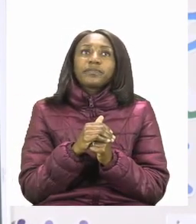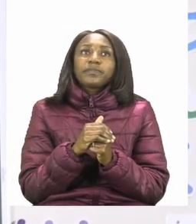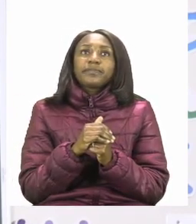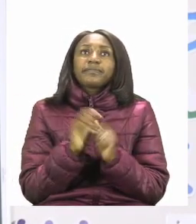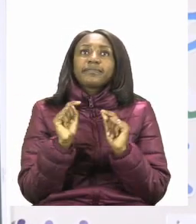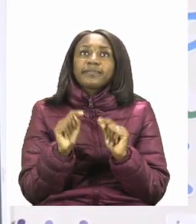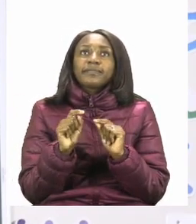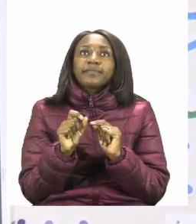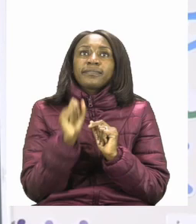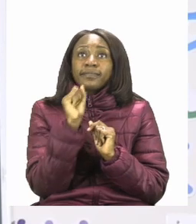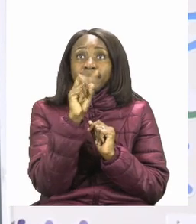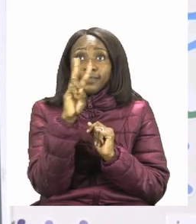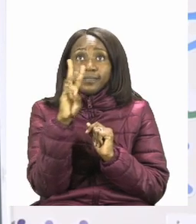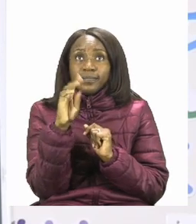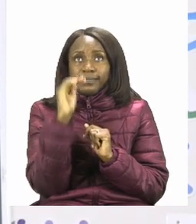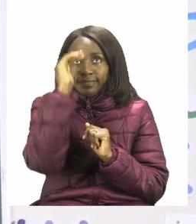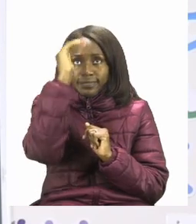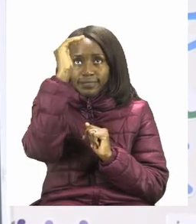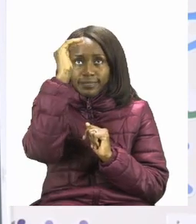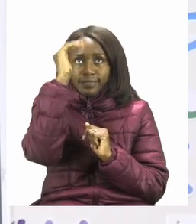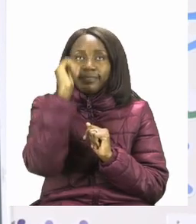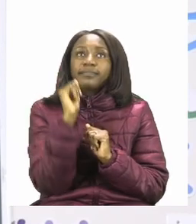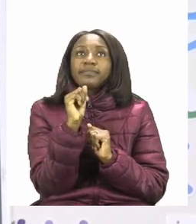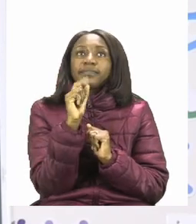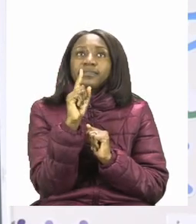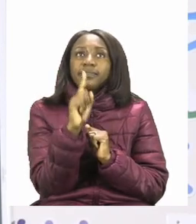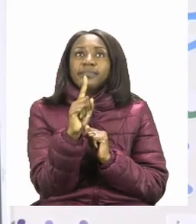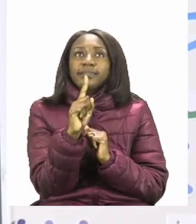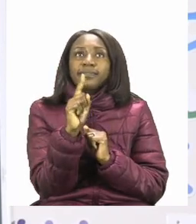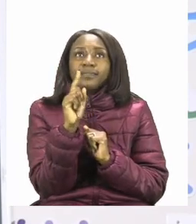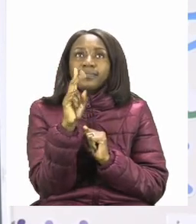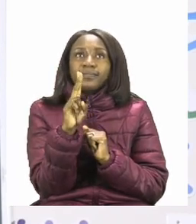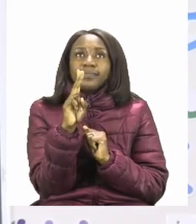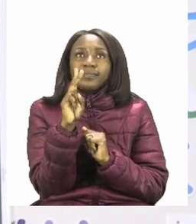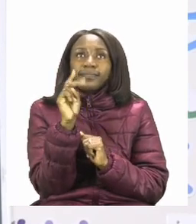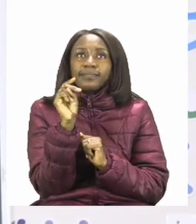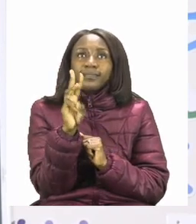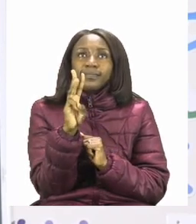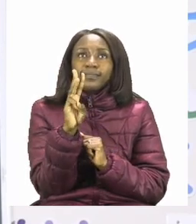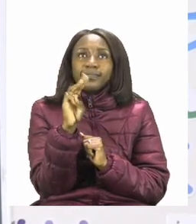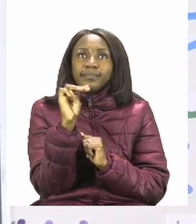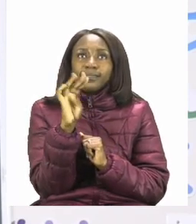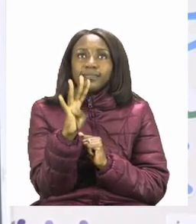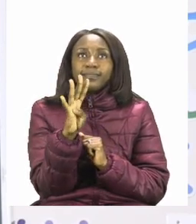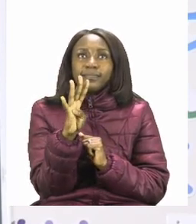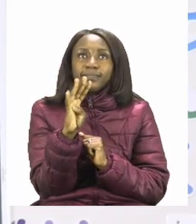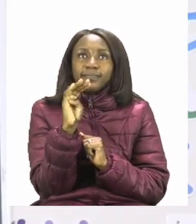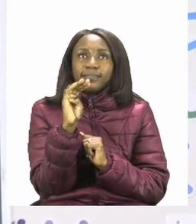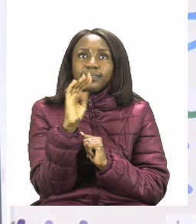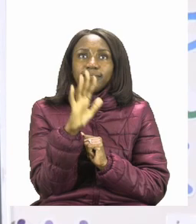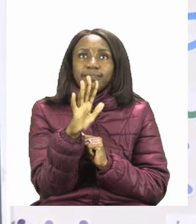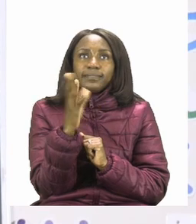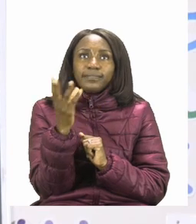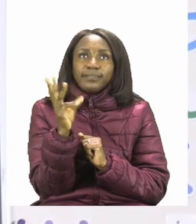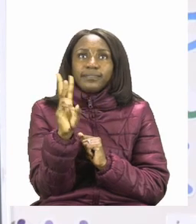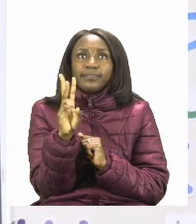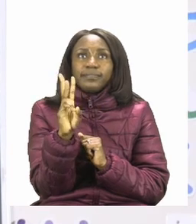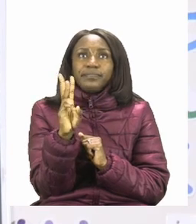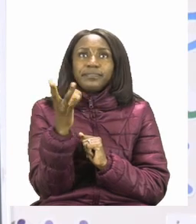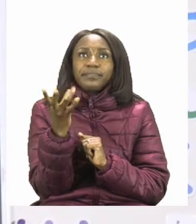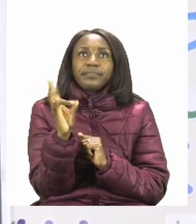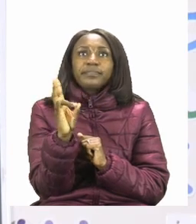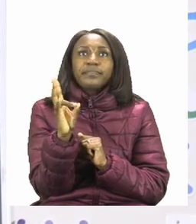job to make sure that we write the next one. 1, 2, 3, 4, 5,